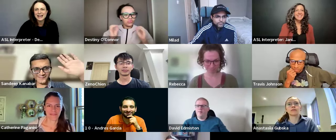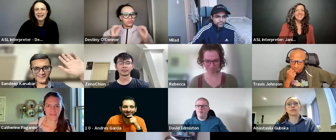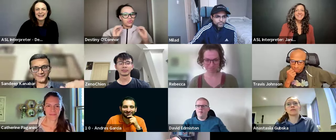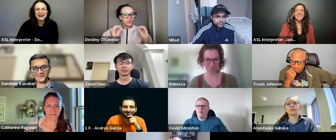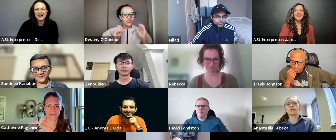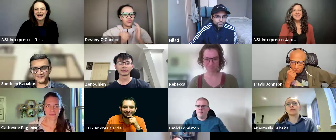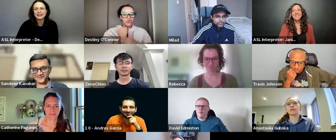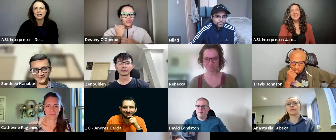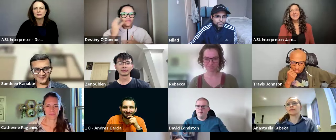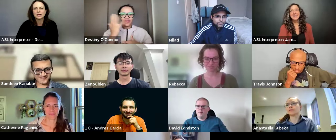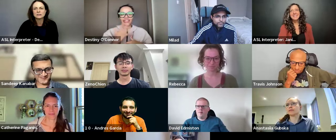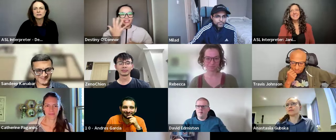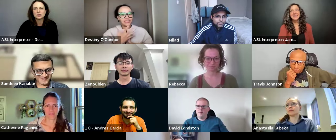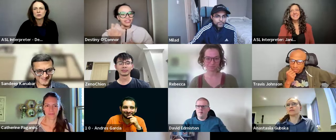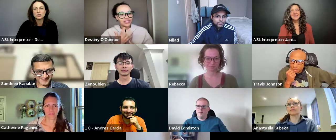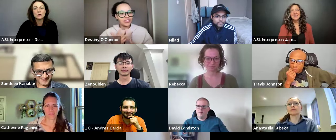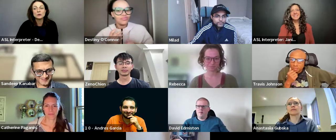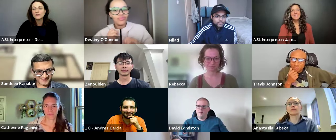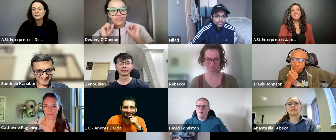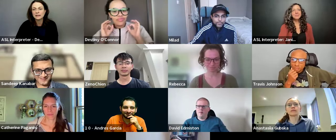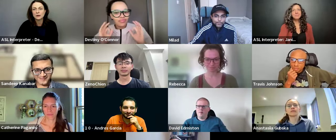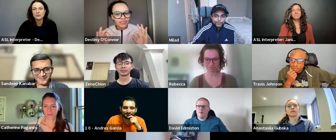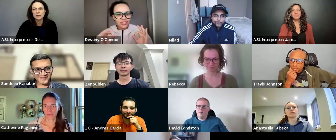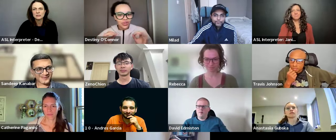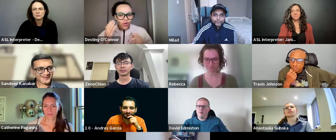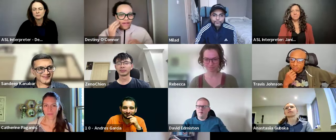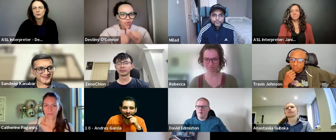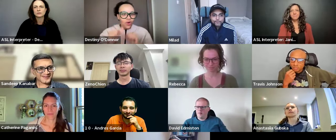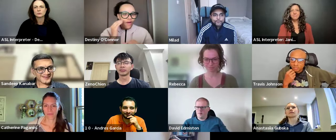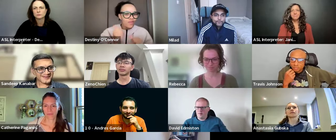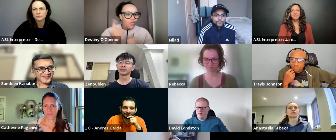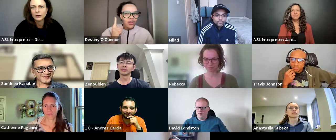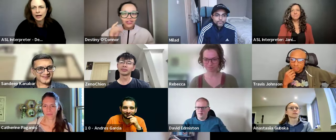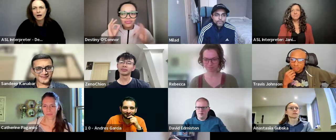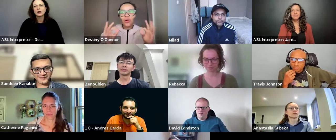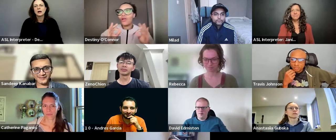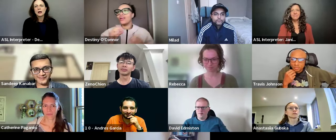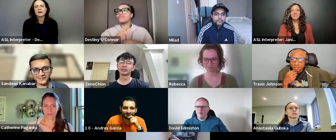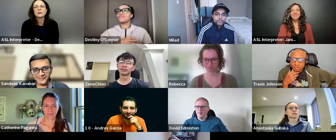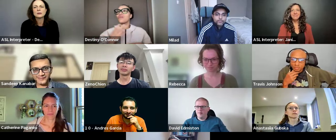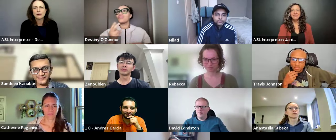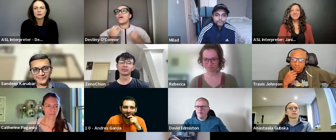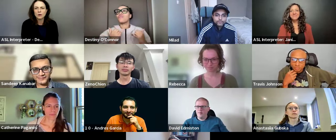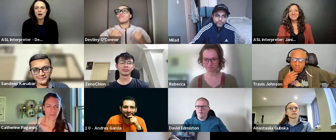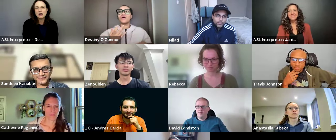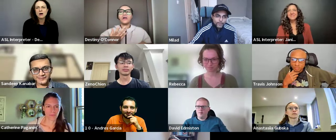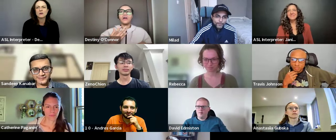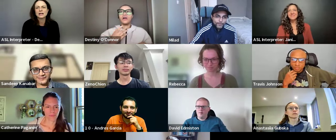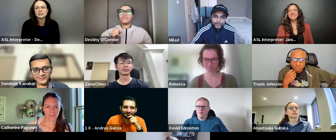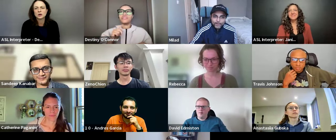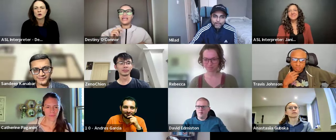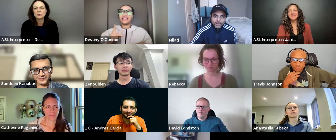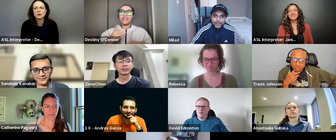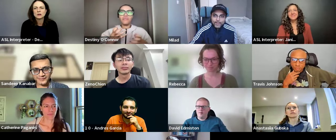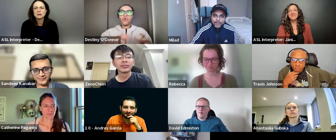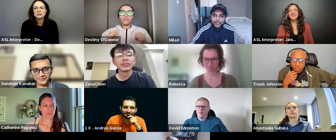and Jay. Hi. So no new faces, I don't think, is what I'm going through figuring out. I think we know everyone. All